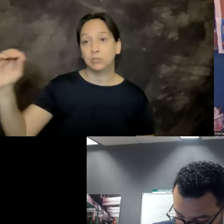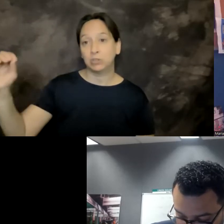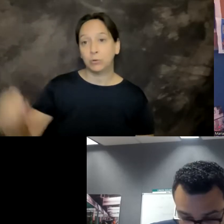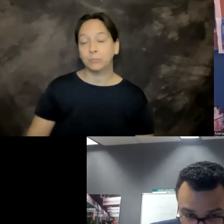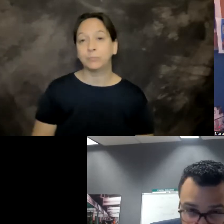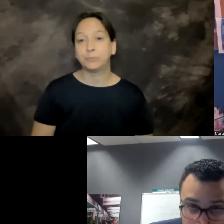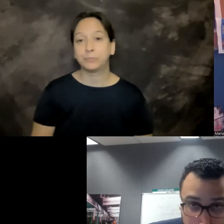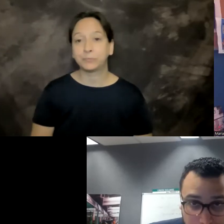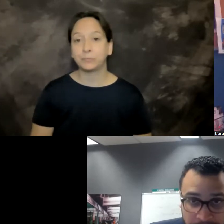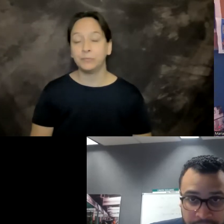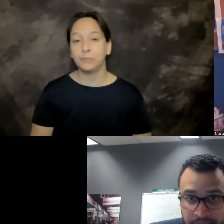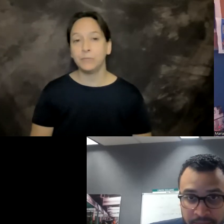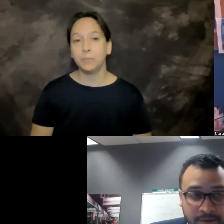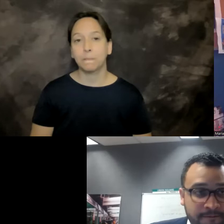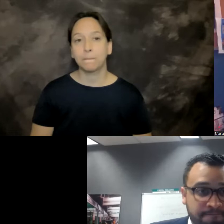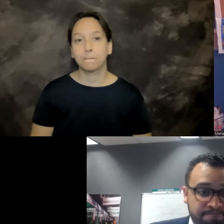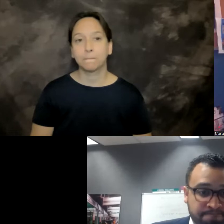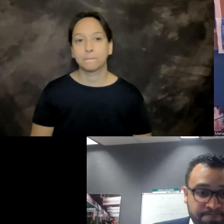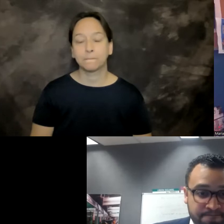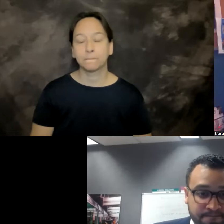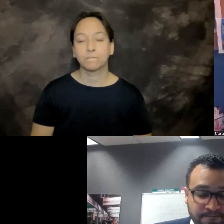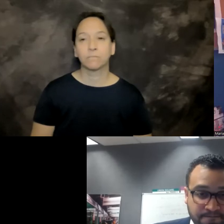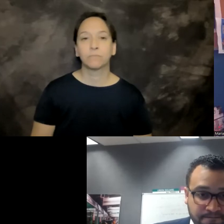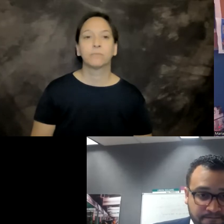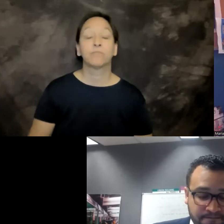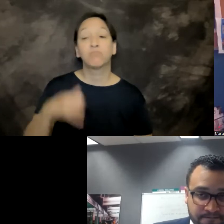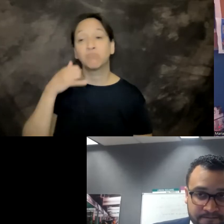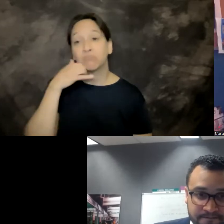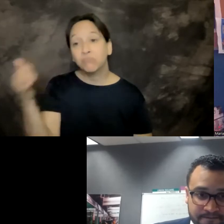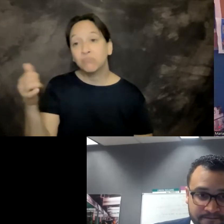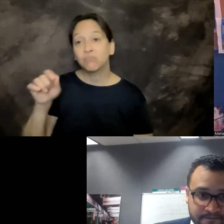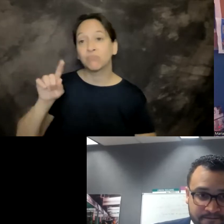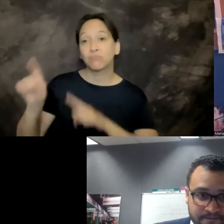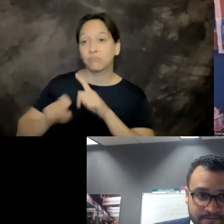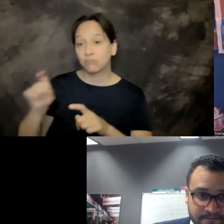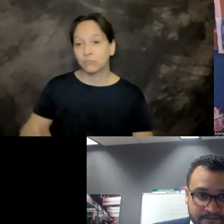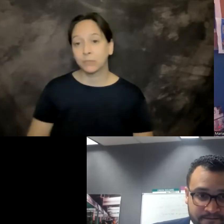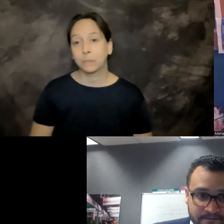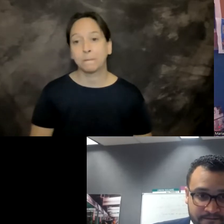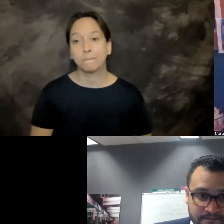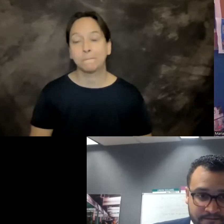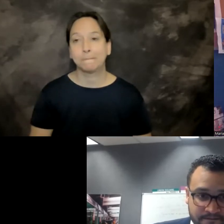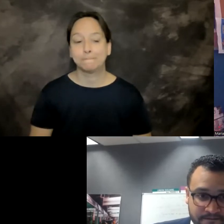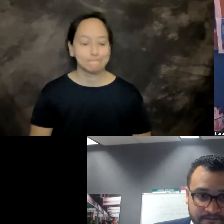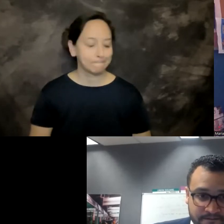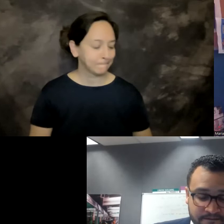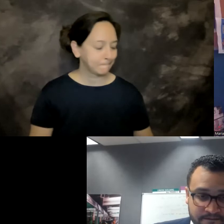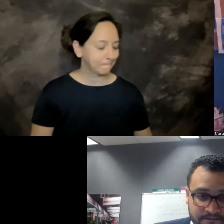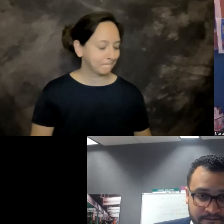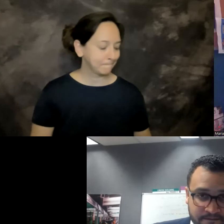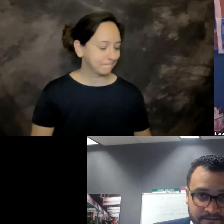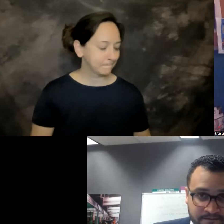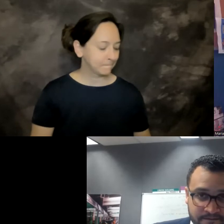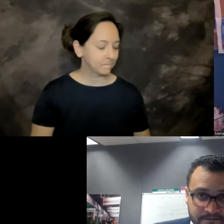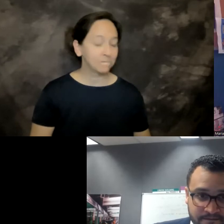617-222-3200. And you can use that number to call, ask questions once the shutdown actually begins. All right, let's just want to do a quick